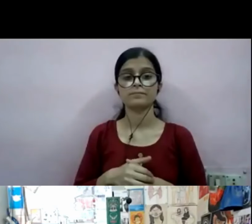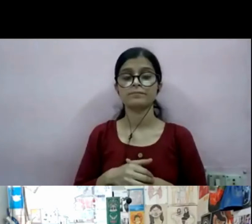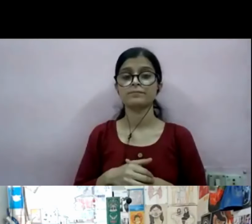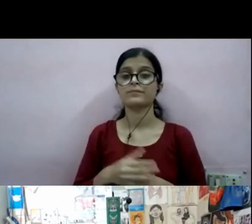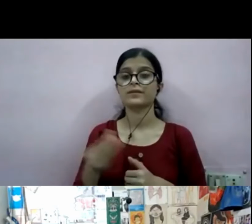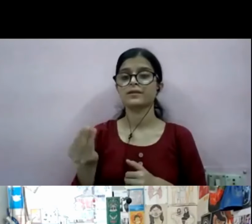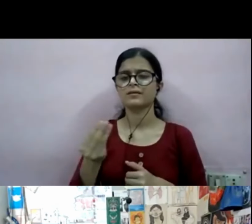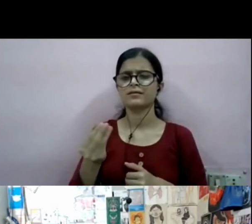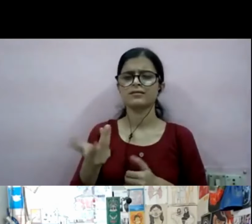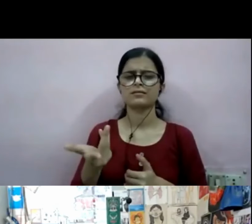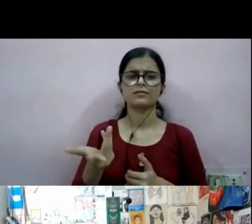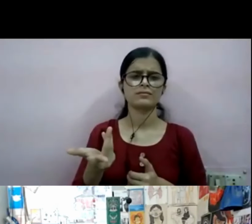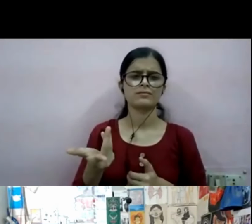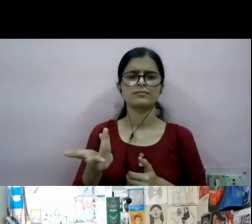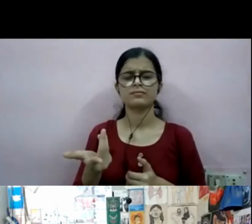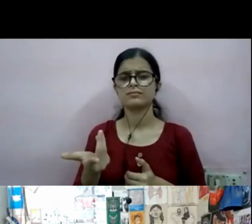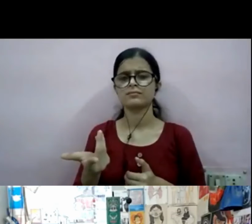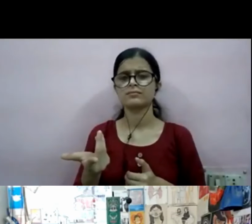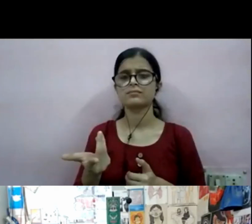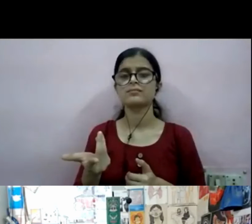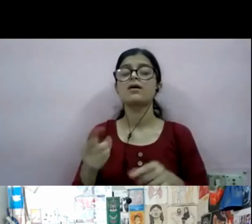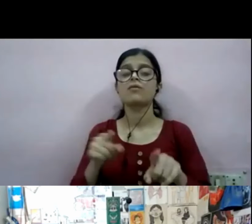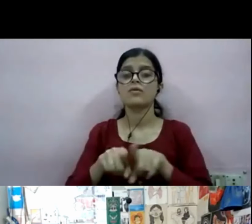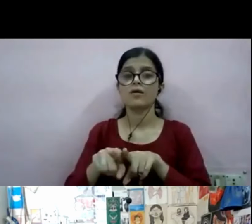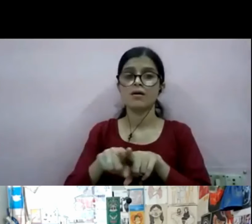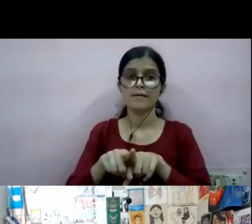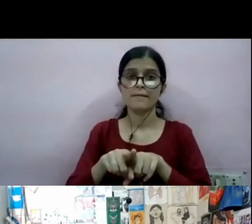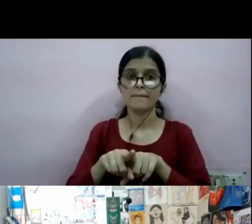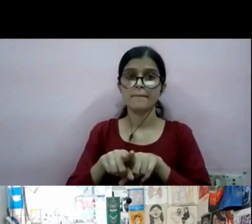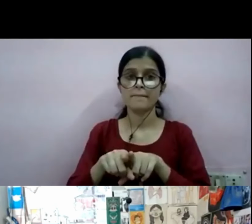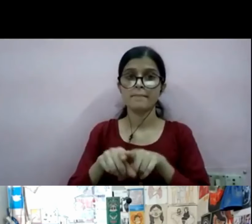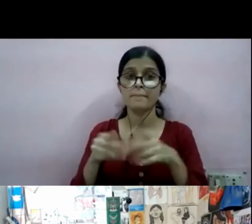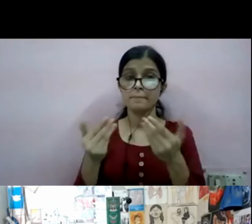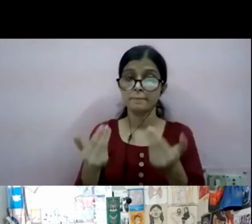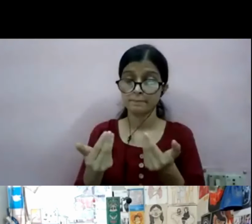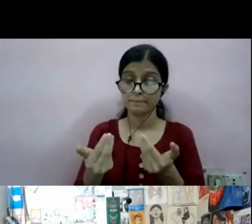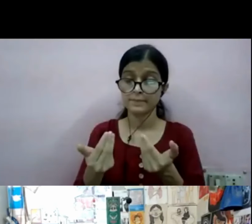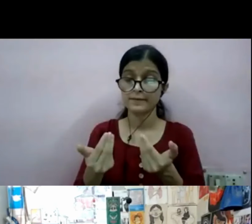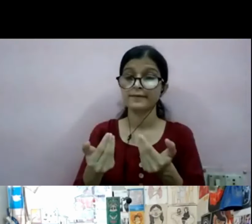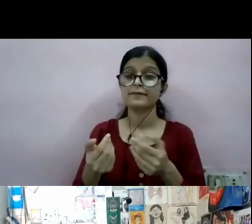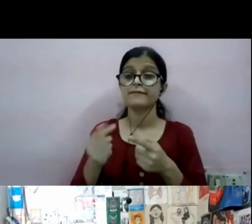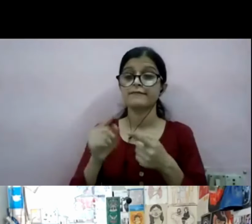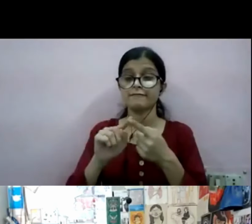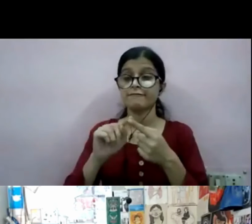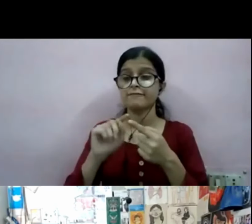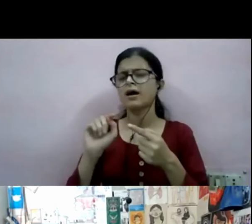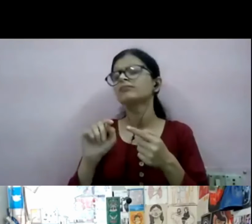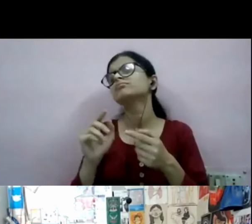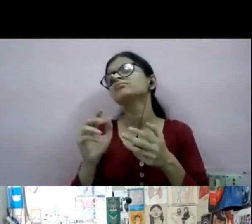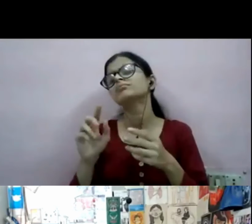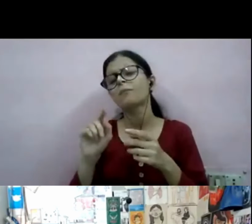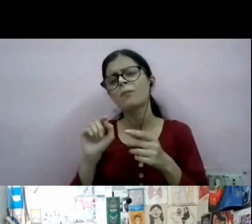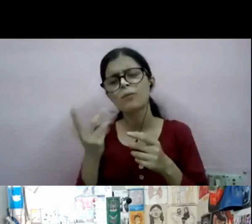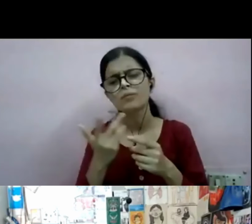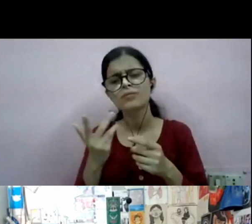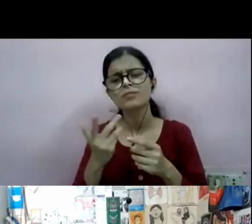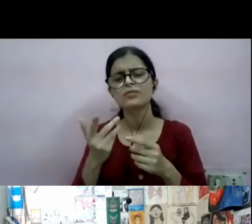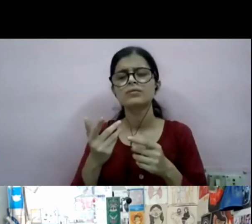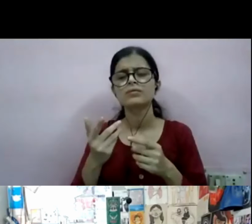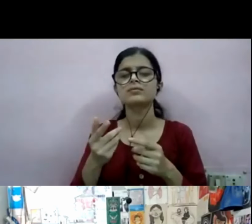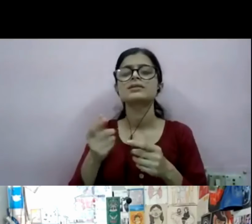non-normative gender and disability. And now one consequence of sex, gender and impairment